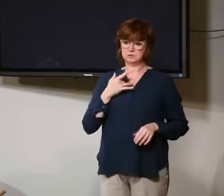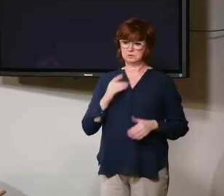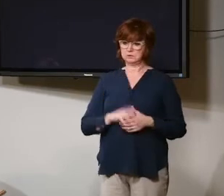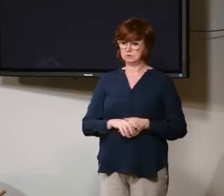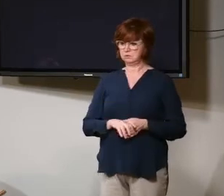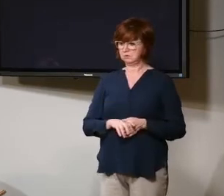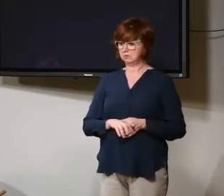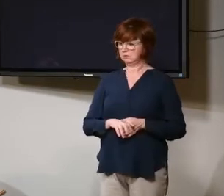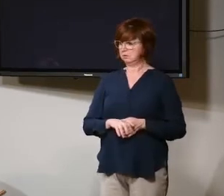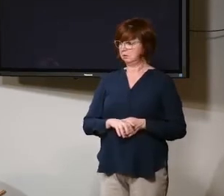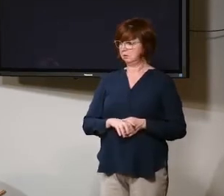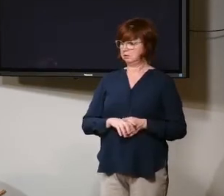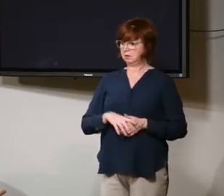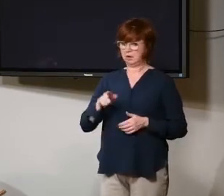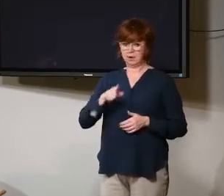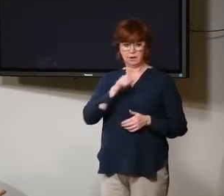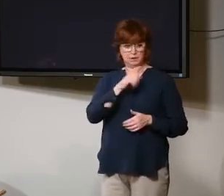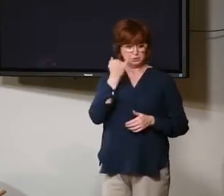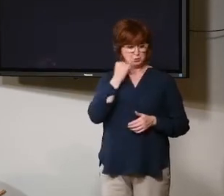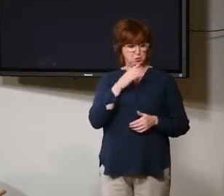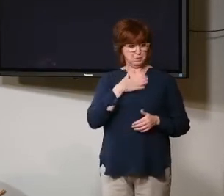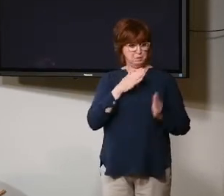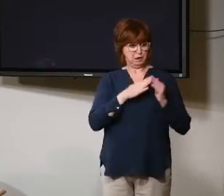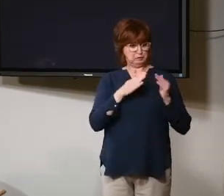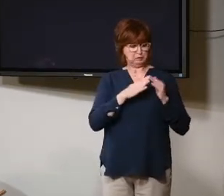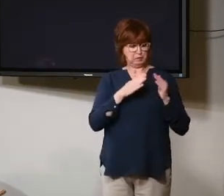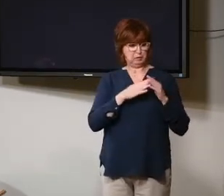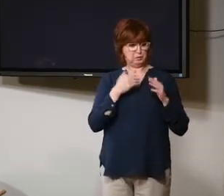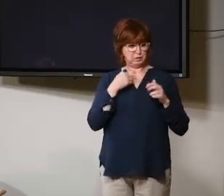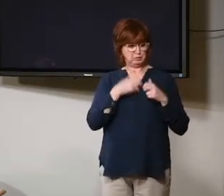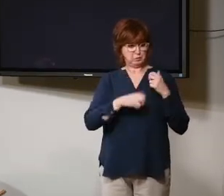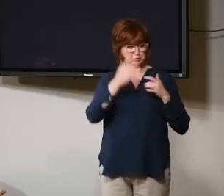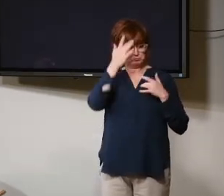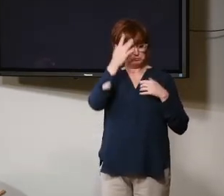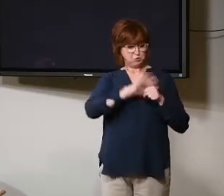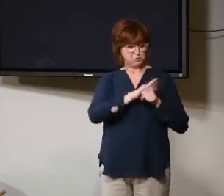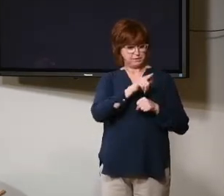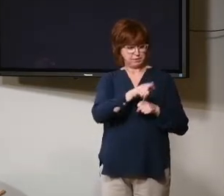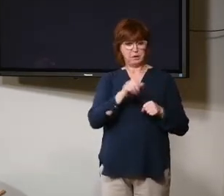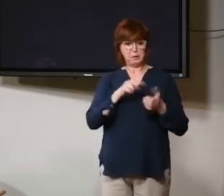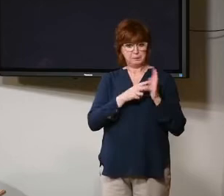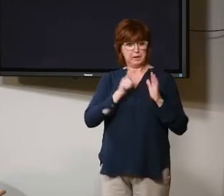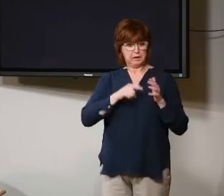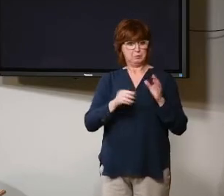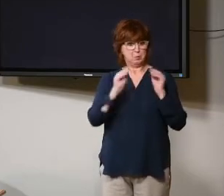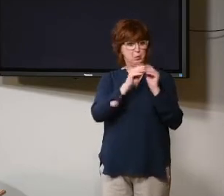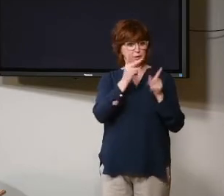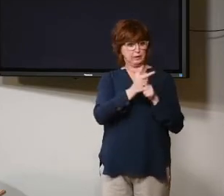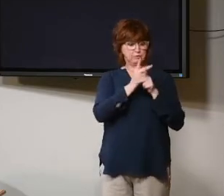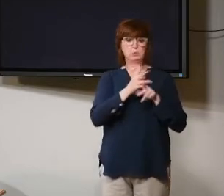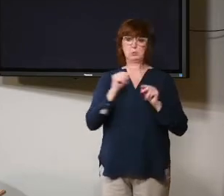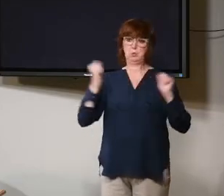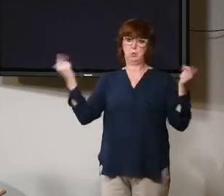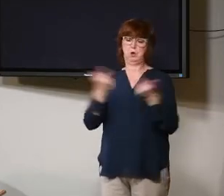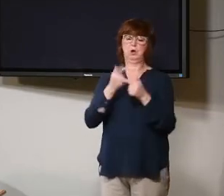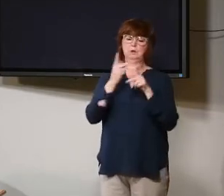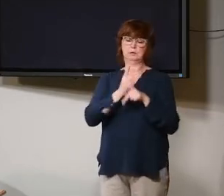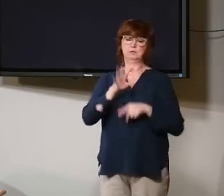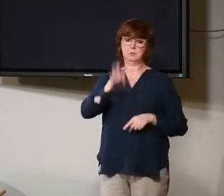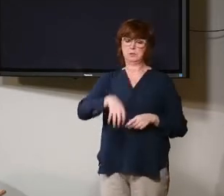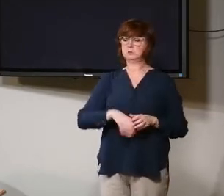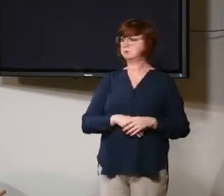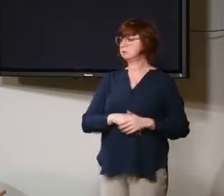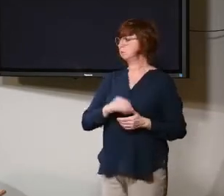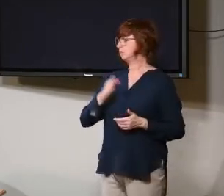in a community where there was a case. So I think that is essential for us to remember going forwards. I would just add, and this was a question yesterday about